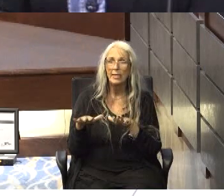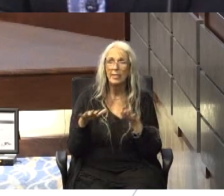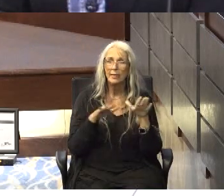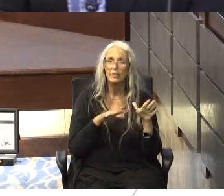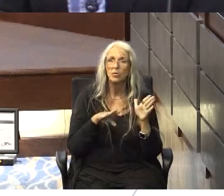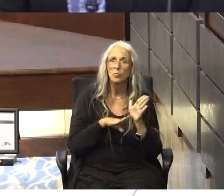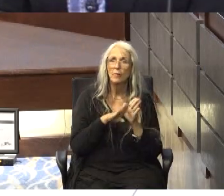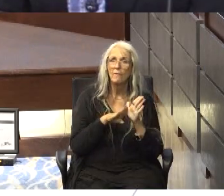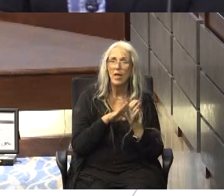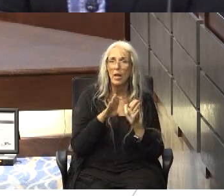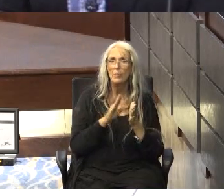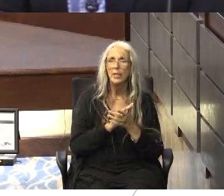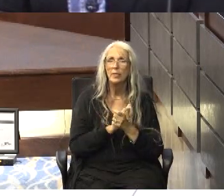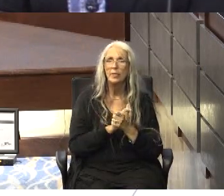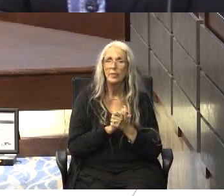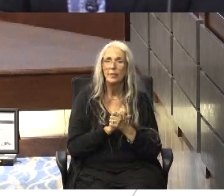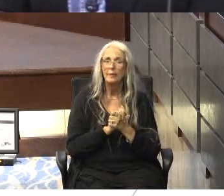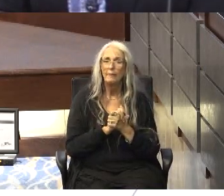development.